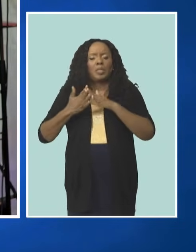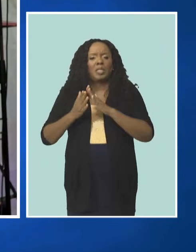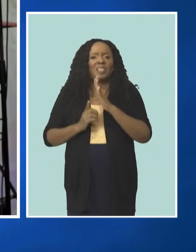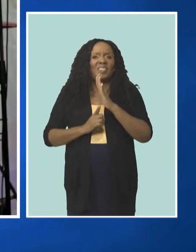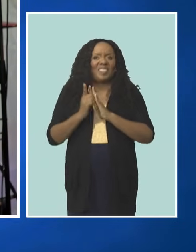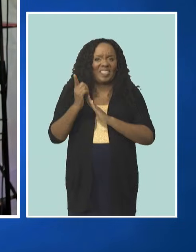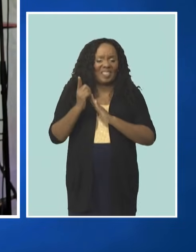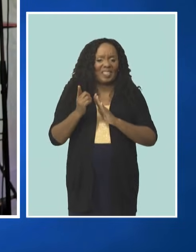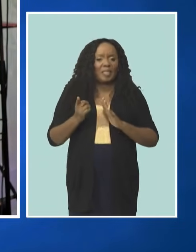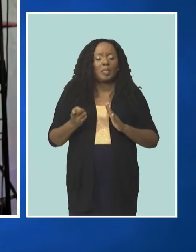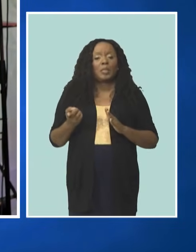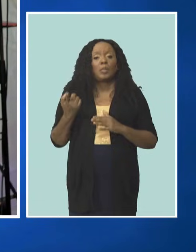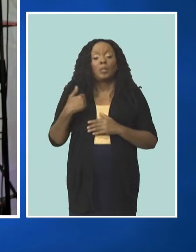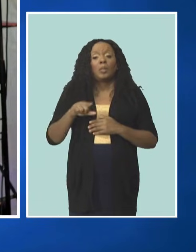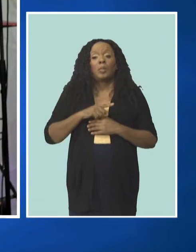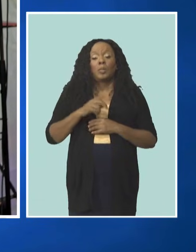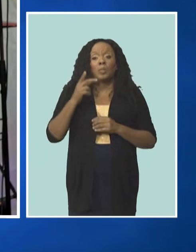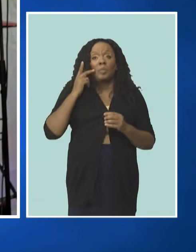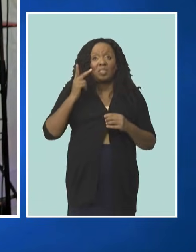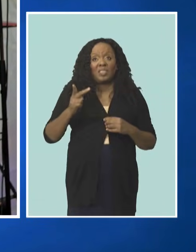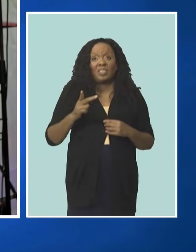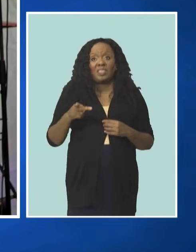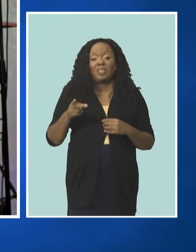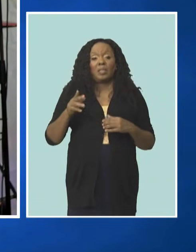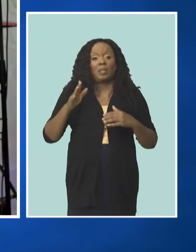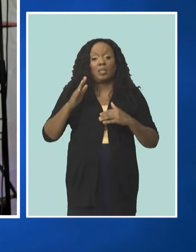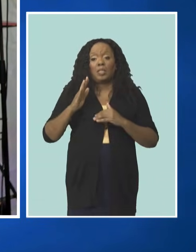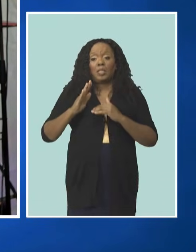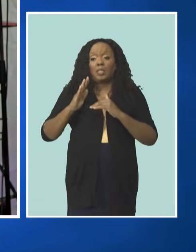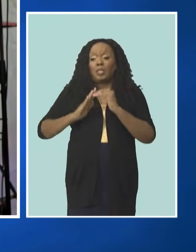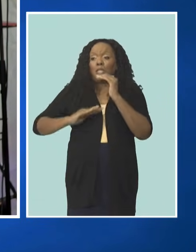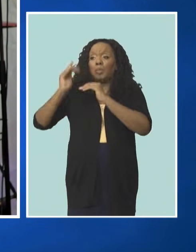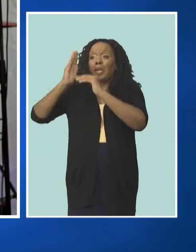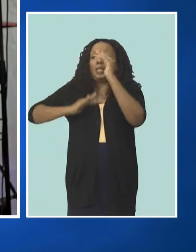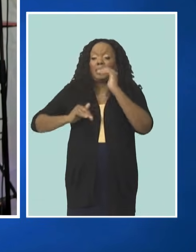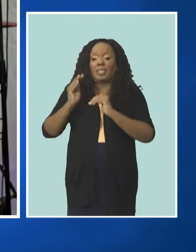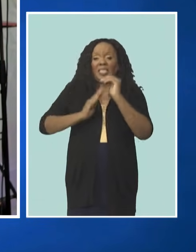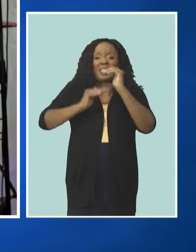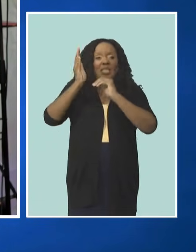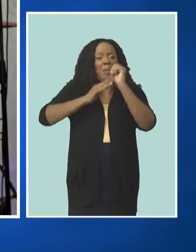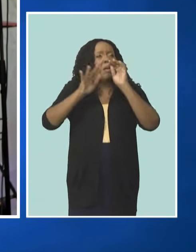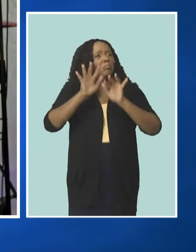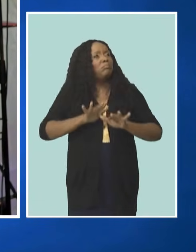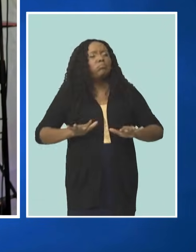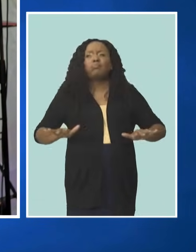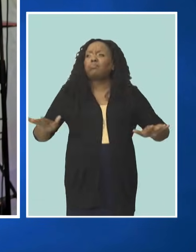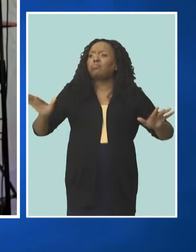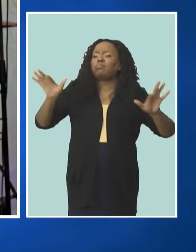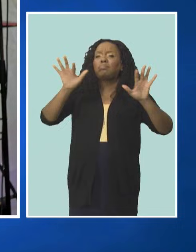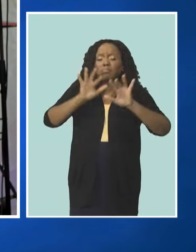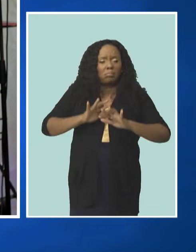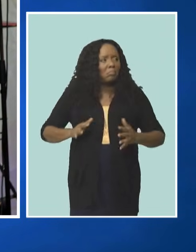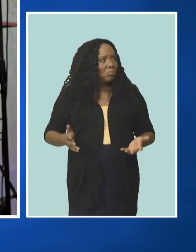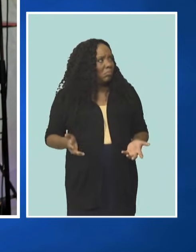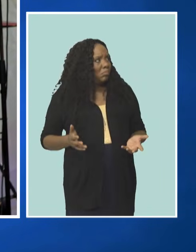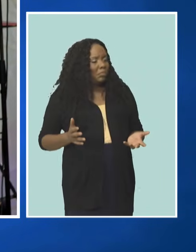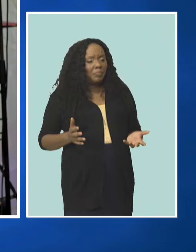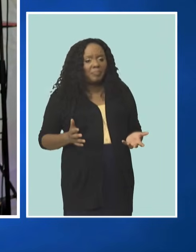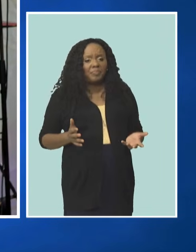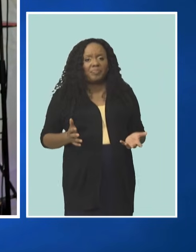are there for us to see in these physical buildings. What is less of immediate